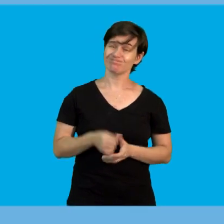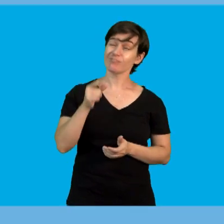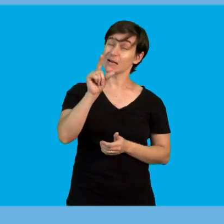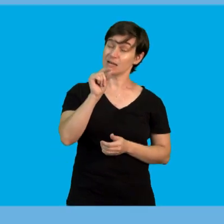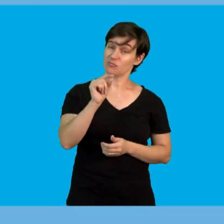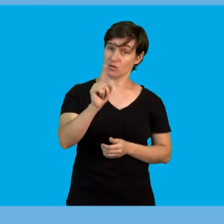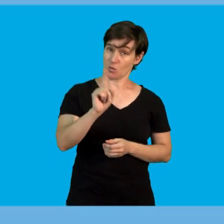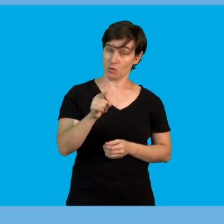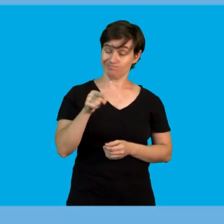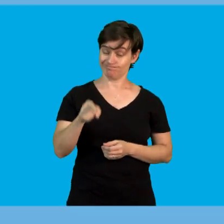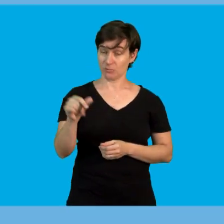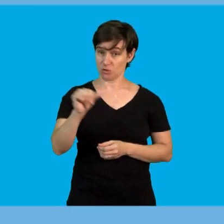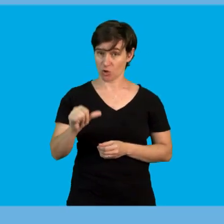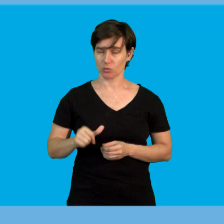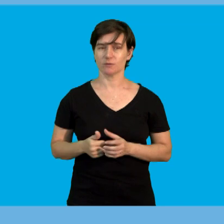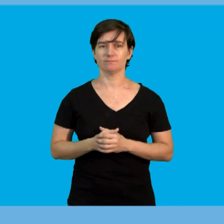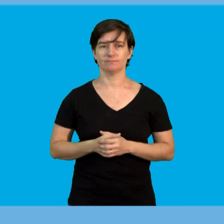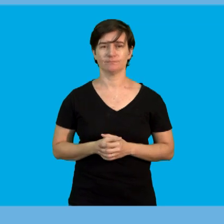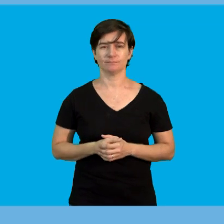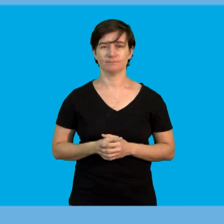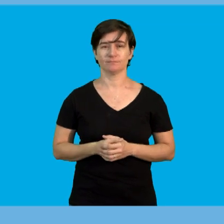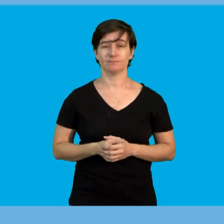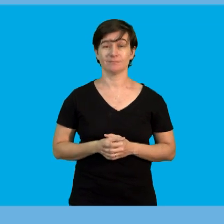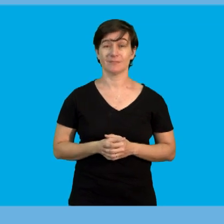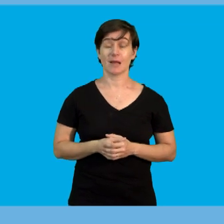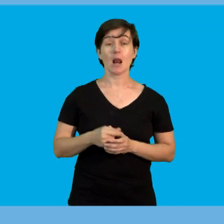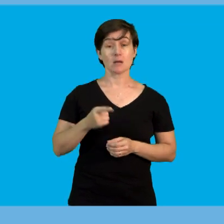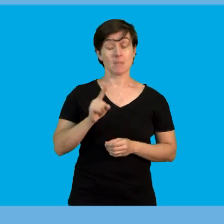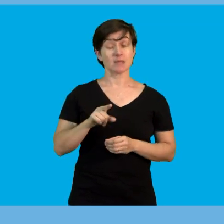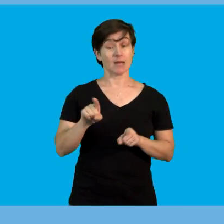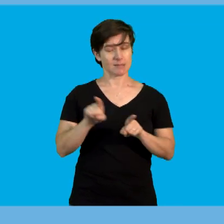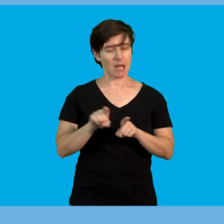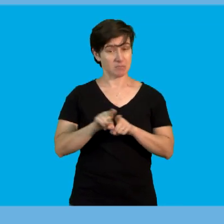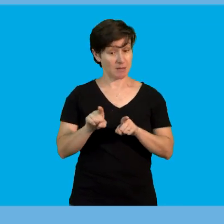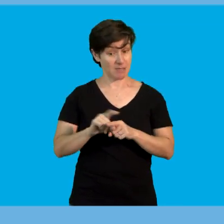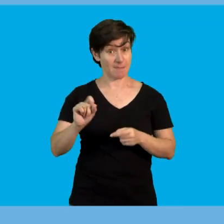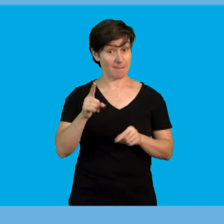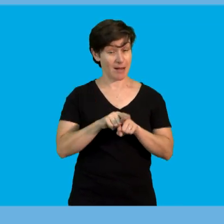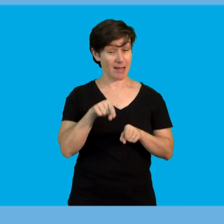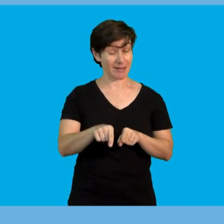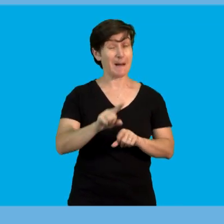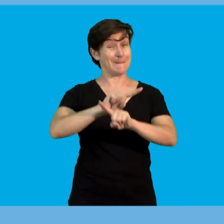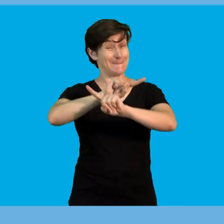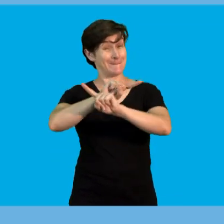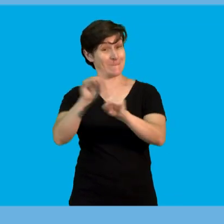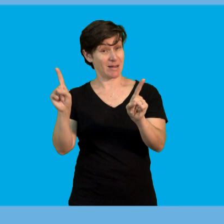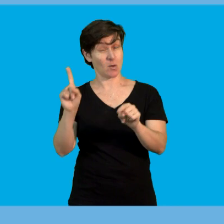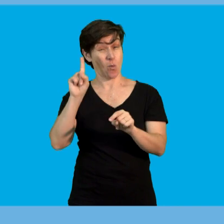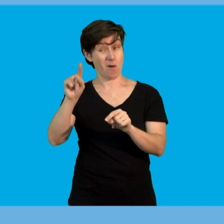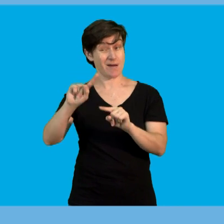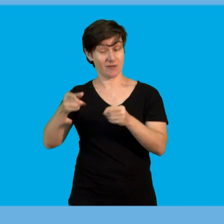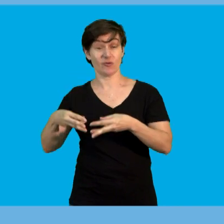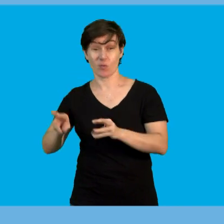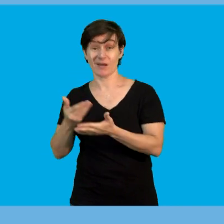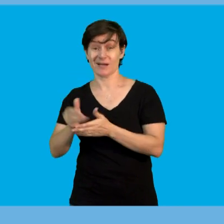What is now interesting to note about this salt is that there's an exception to the rule. So we are saying